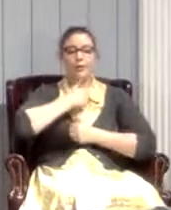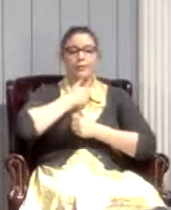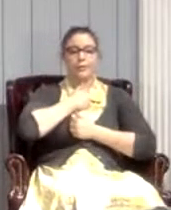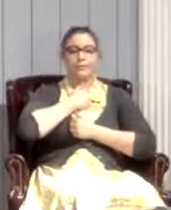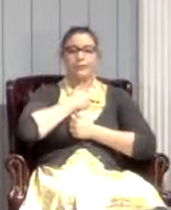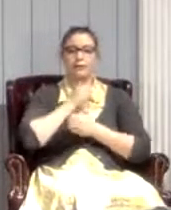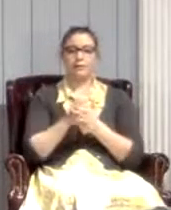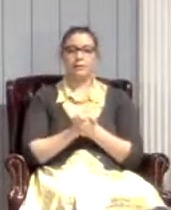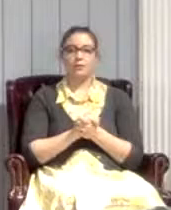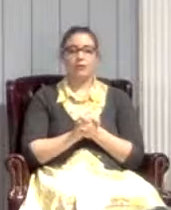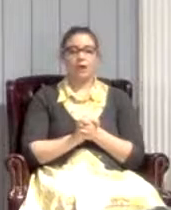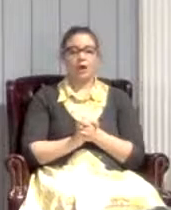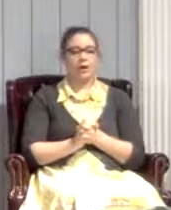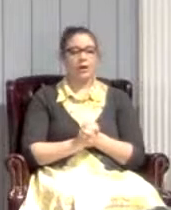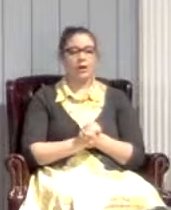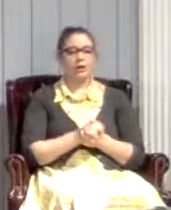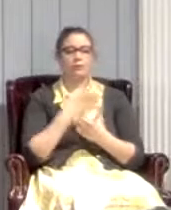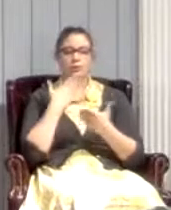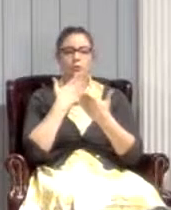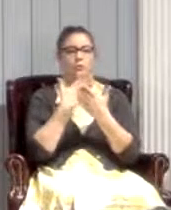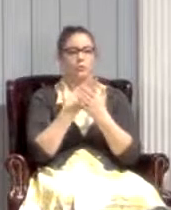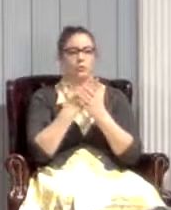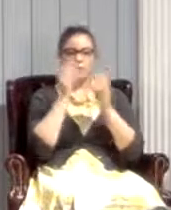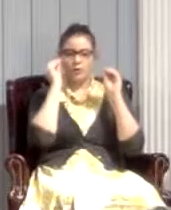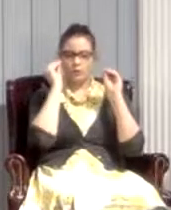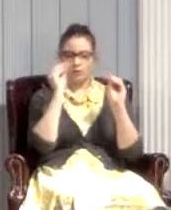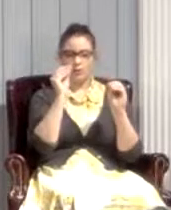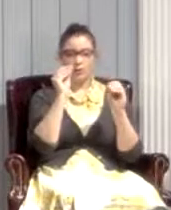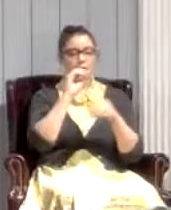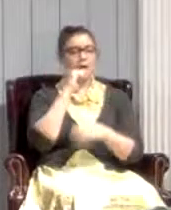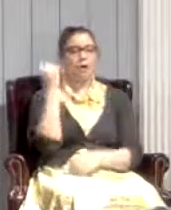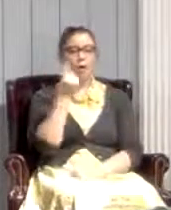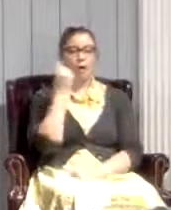is well-trained, and it's always ready.